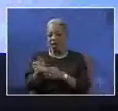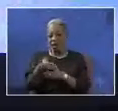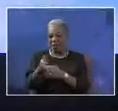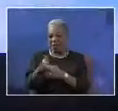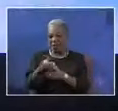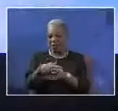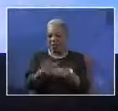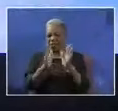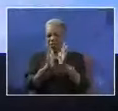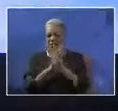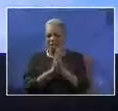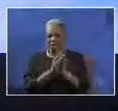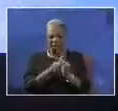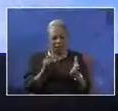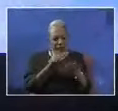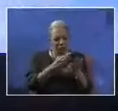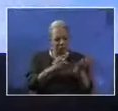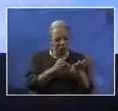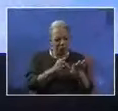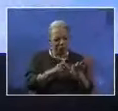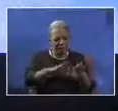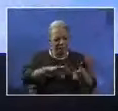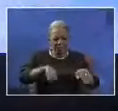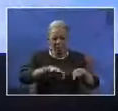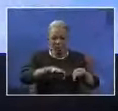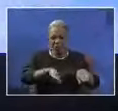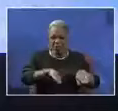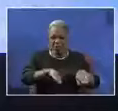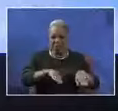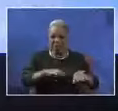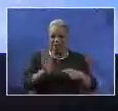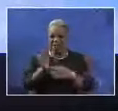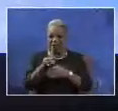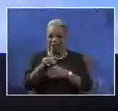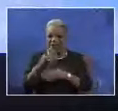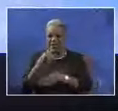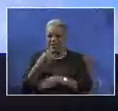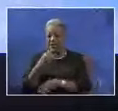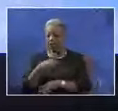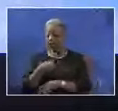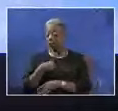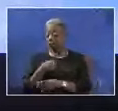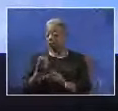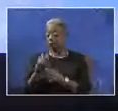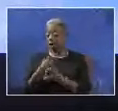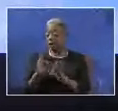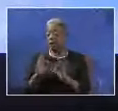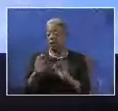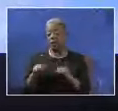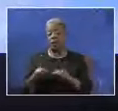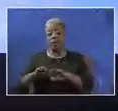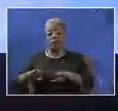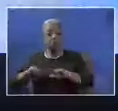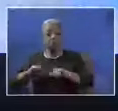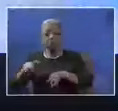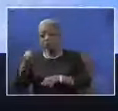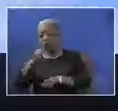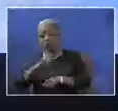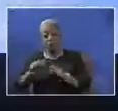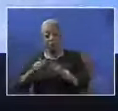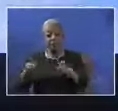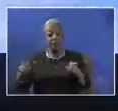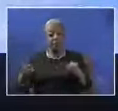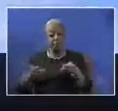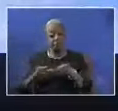swim wherever you want to swim? Those fish will say, we are free. Look, I can swim over here. I can swim over here. I'm free to do what I want to